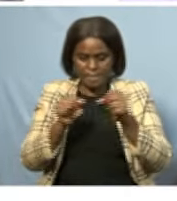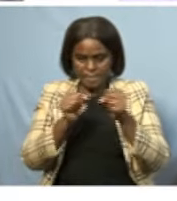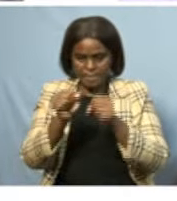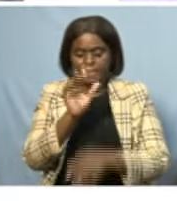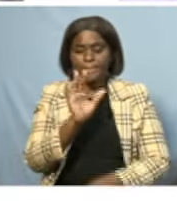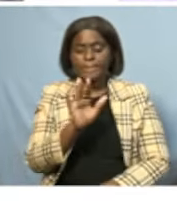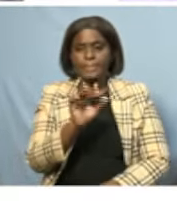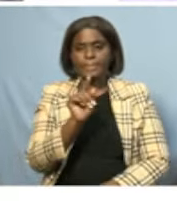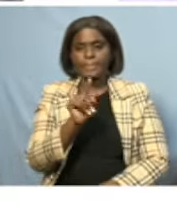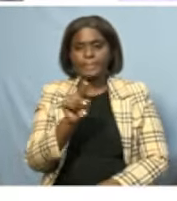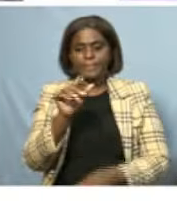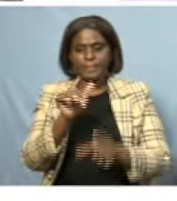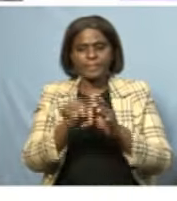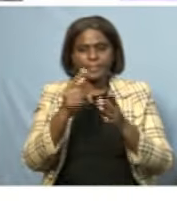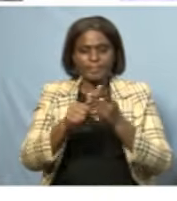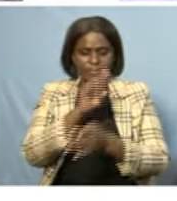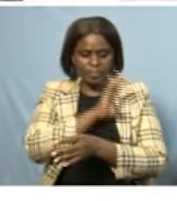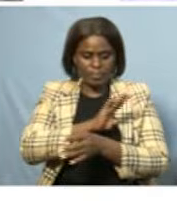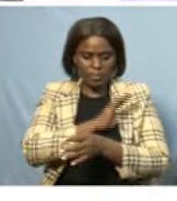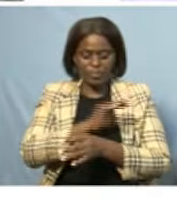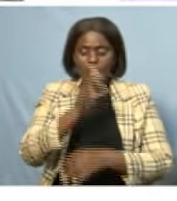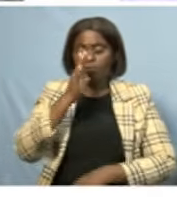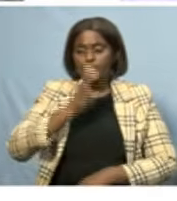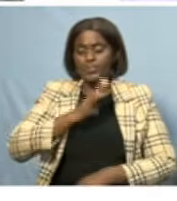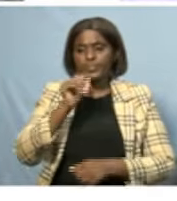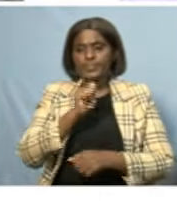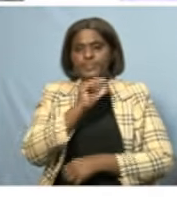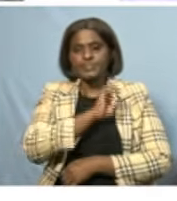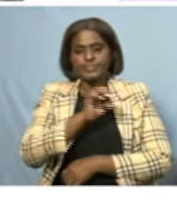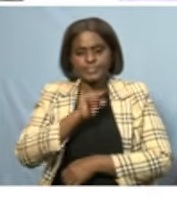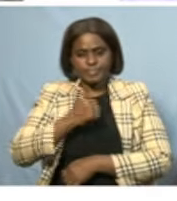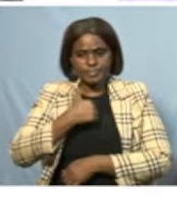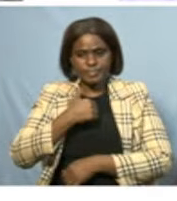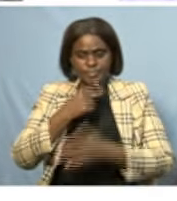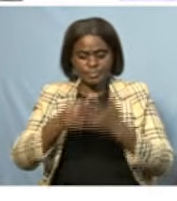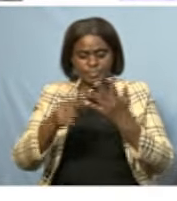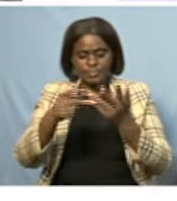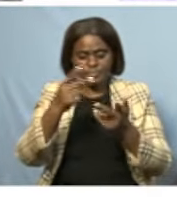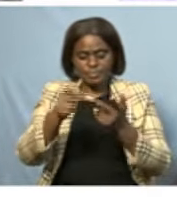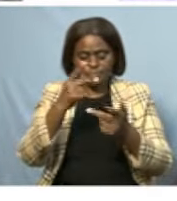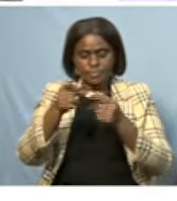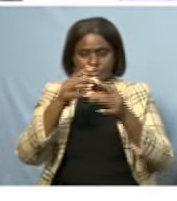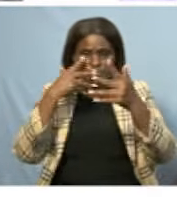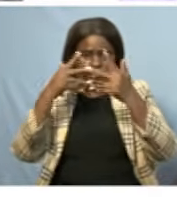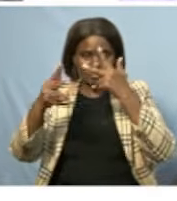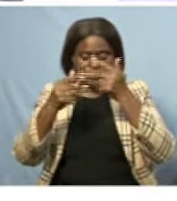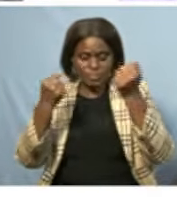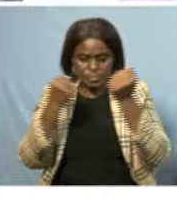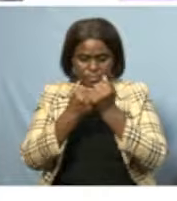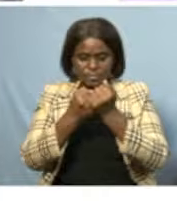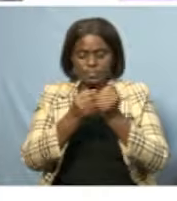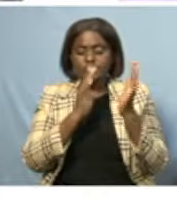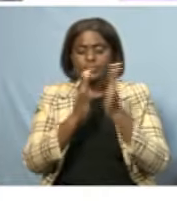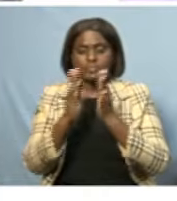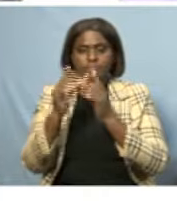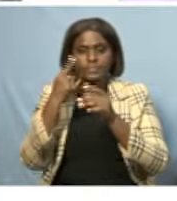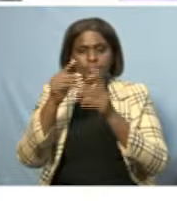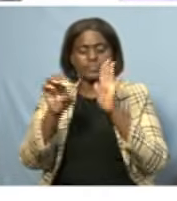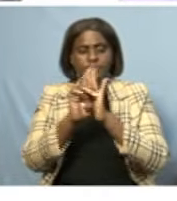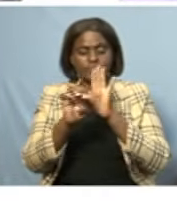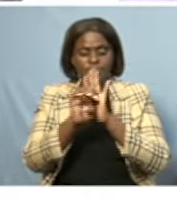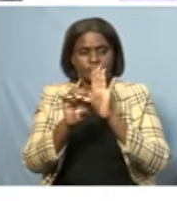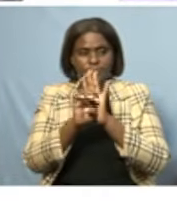strategies. In morality, Madam Speaker, and ethics, we have prioritized transparent support systems. For